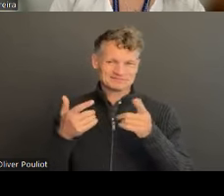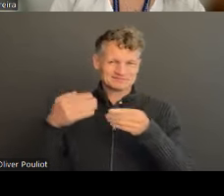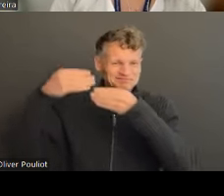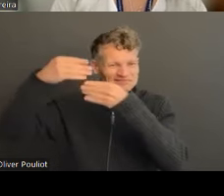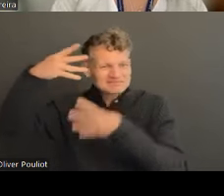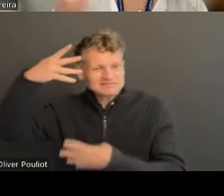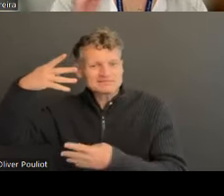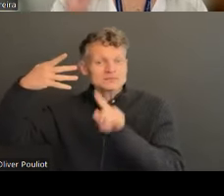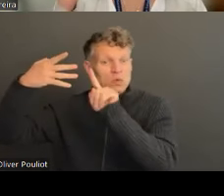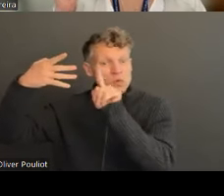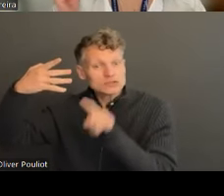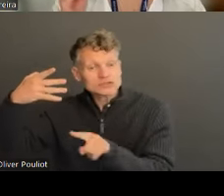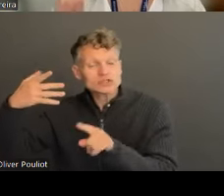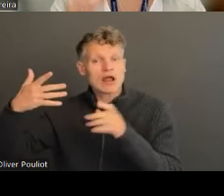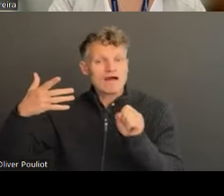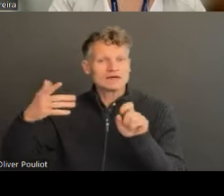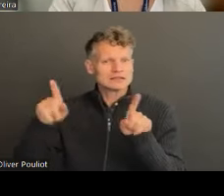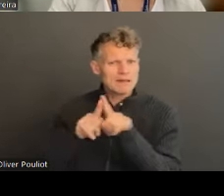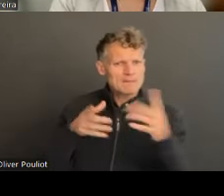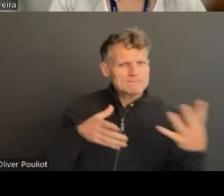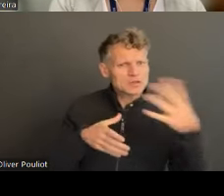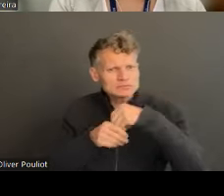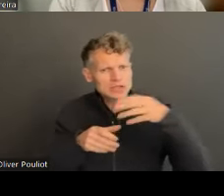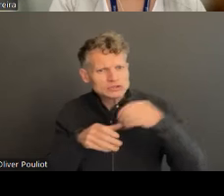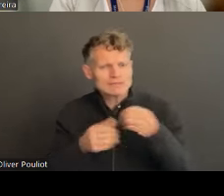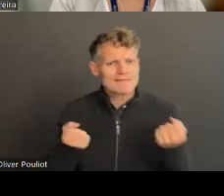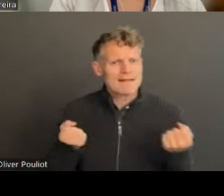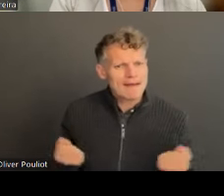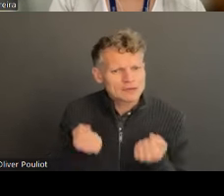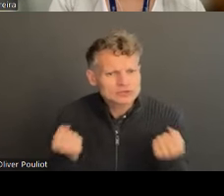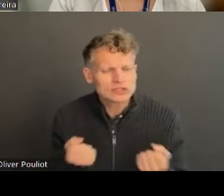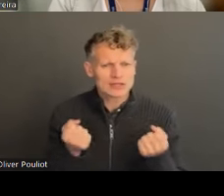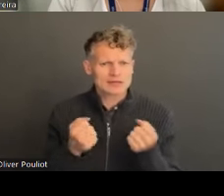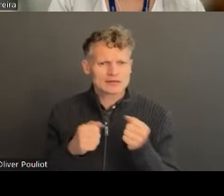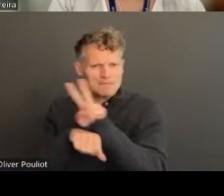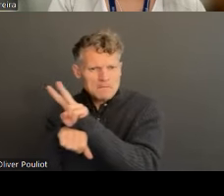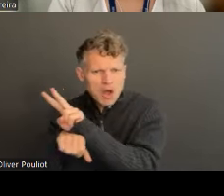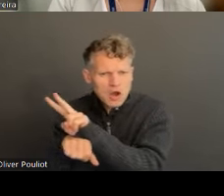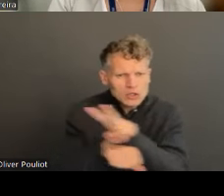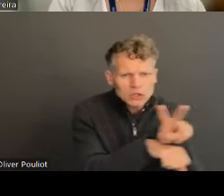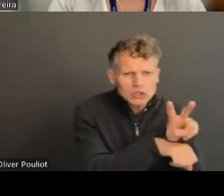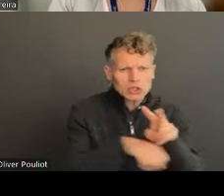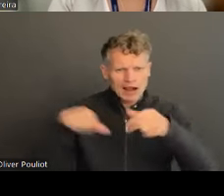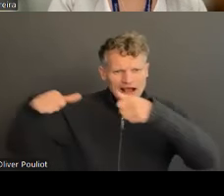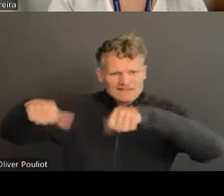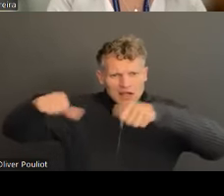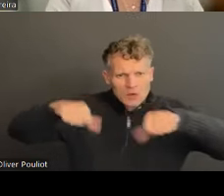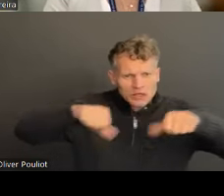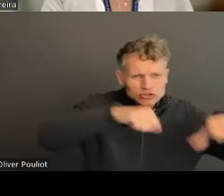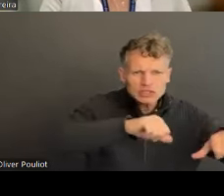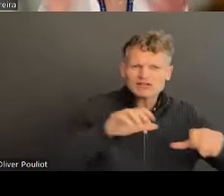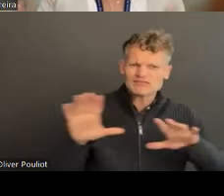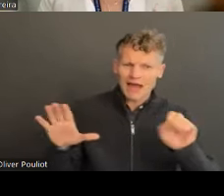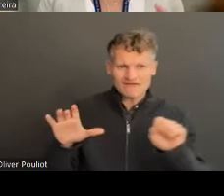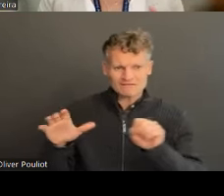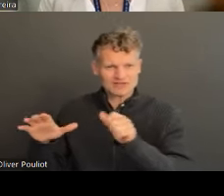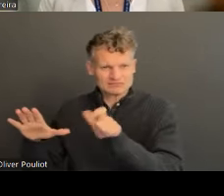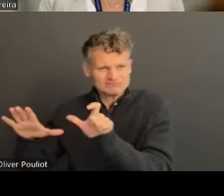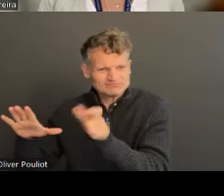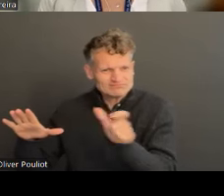participation, action, intersectorial actions, monitoring, evaluation, and which are some of the initial conclusions of this health